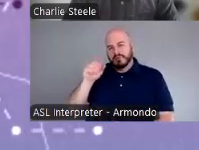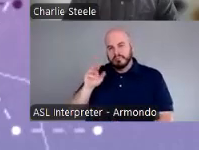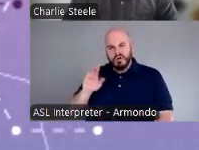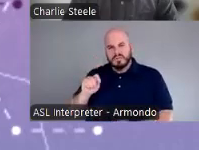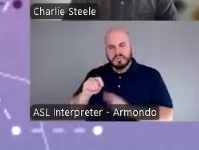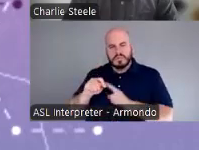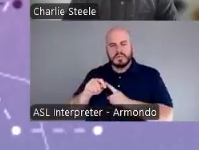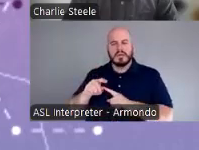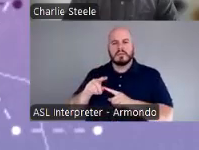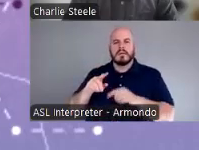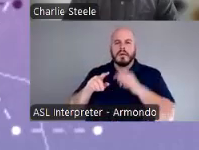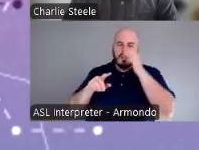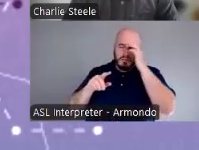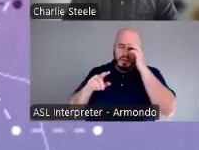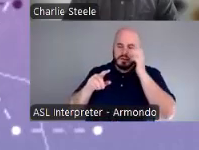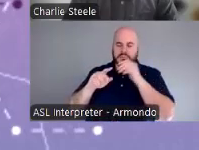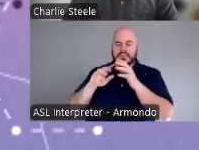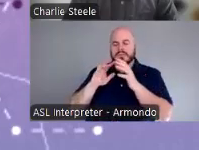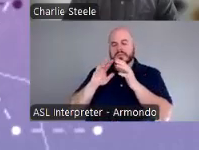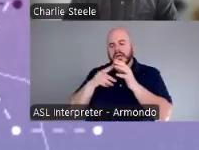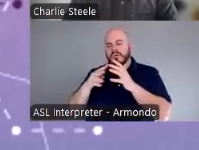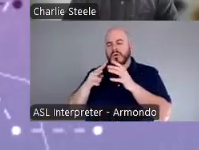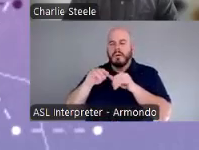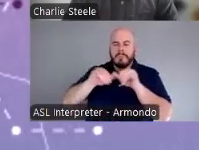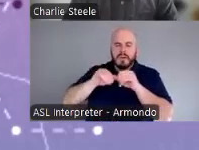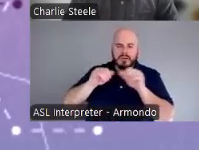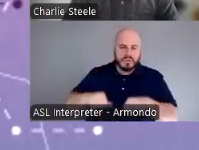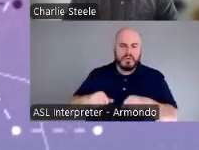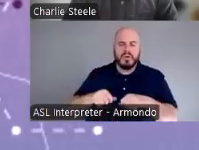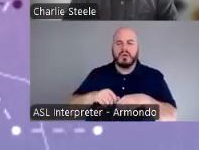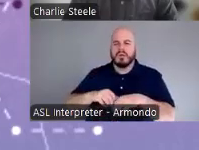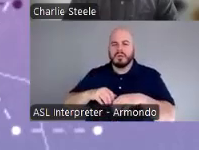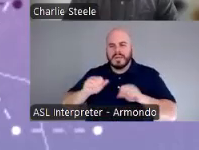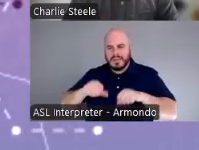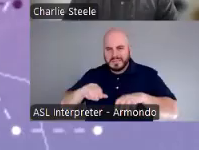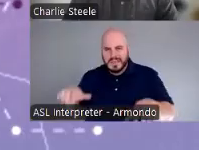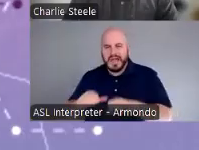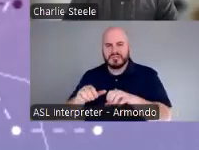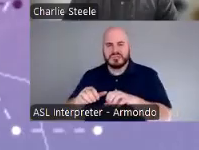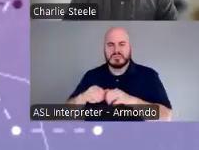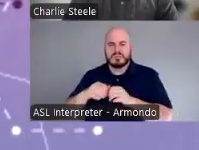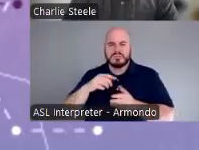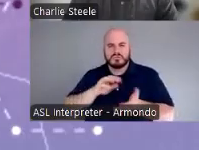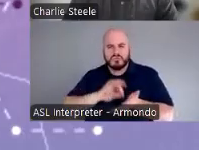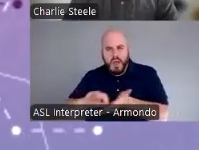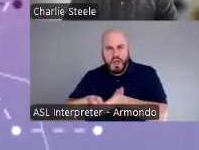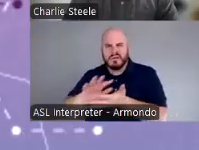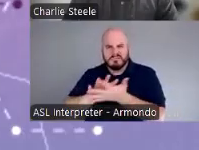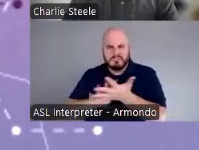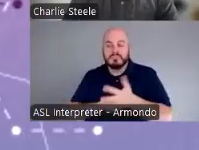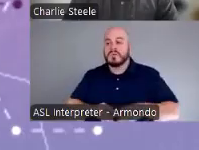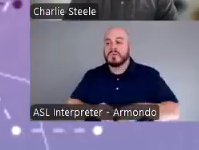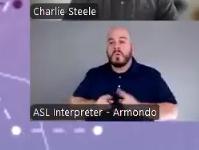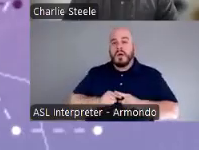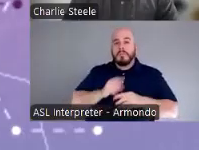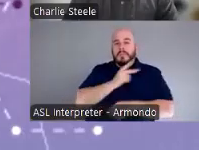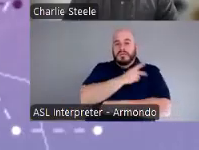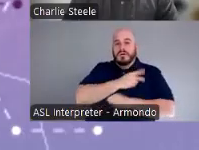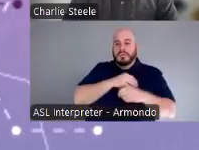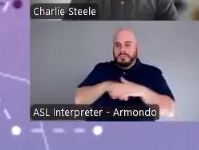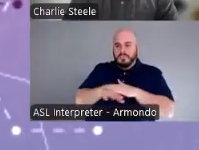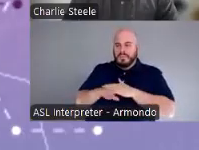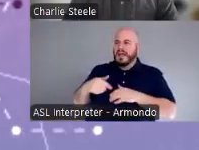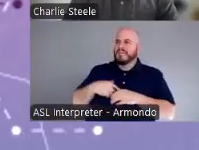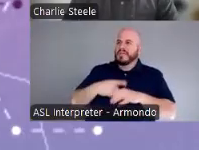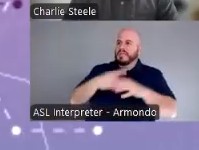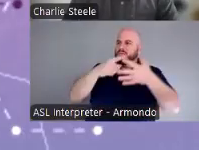them task specific. And these are really helpful when the patient is able to come in and say that I've got this set of